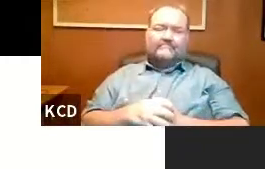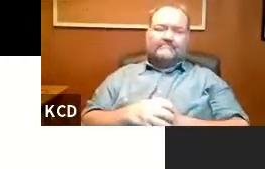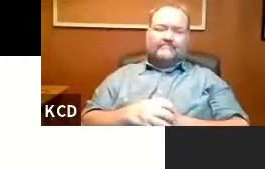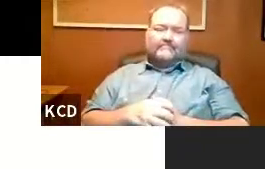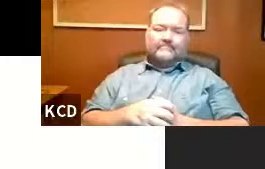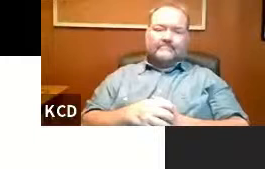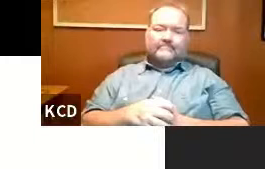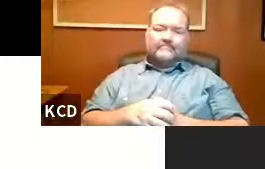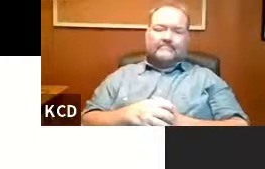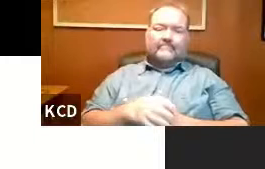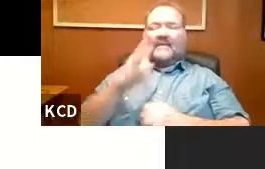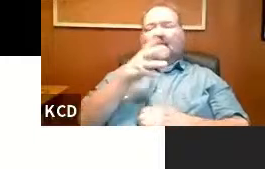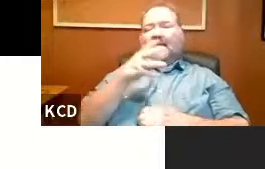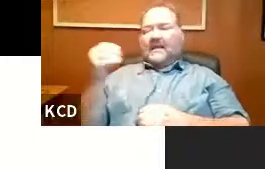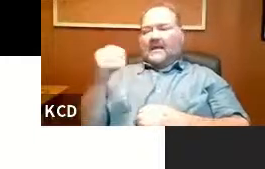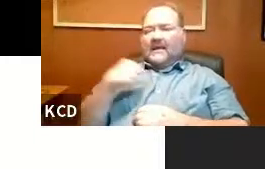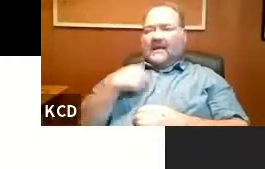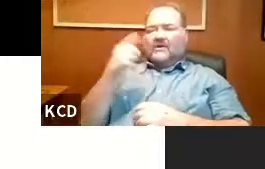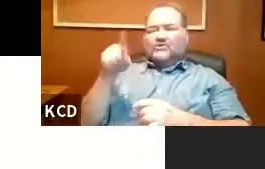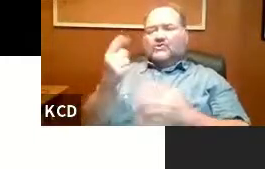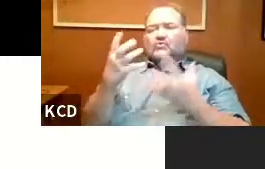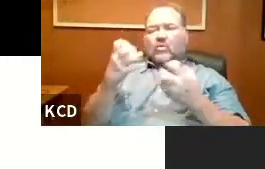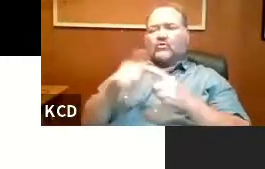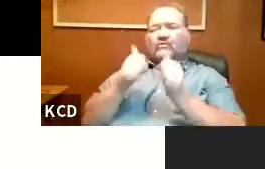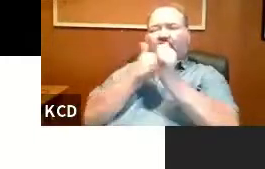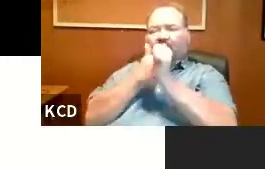Next and I'll slide. add here that we just wanted to go with